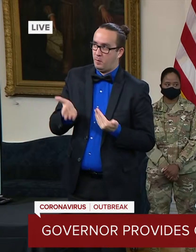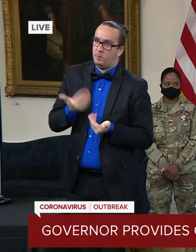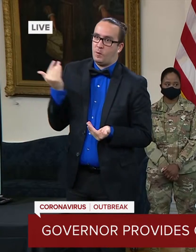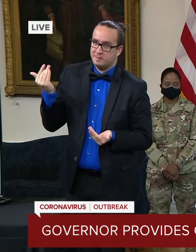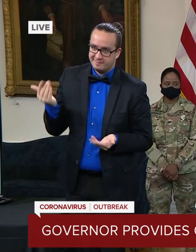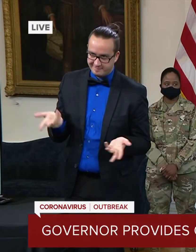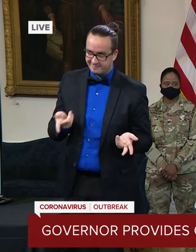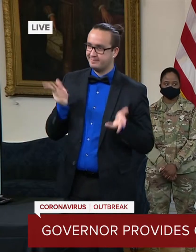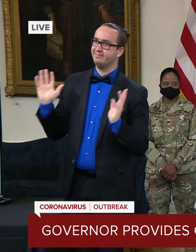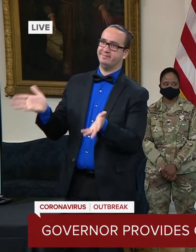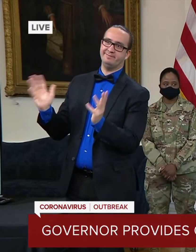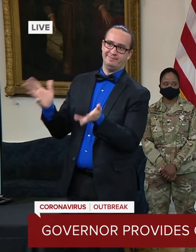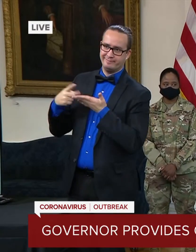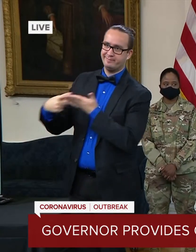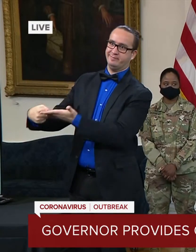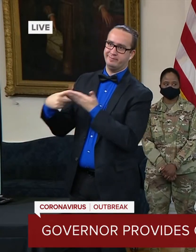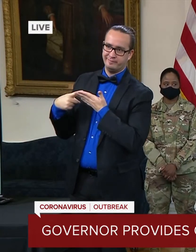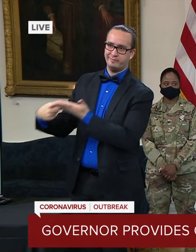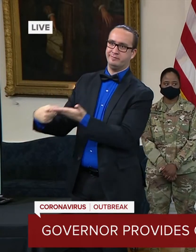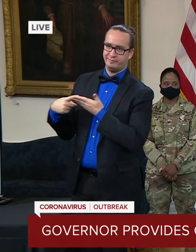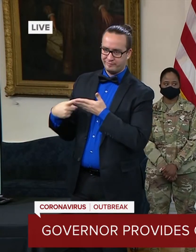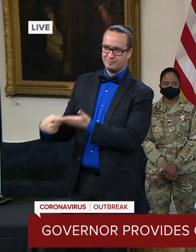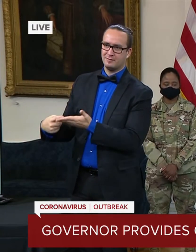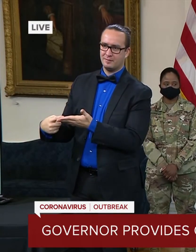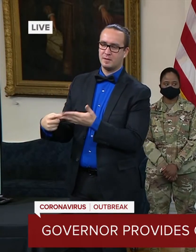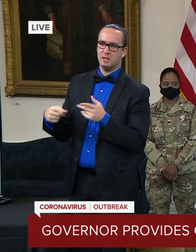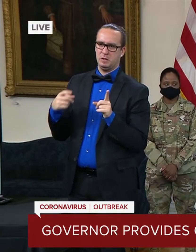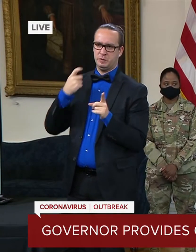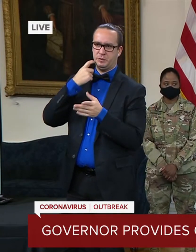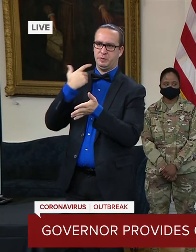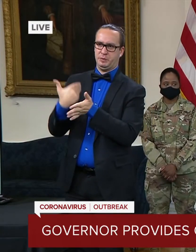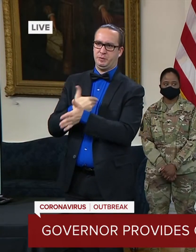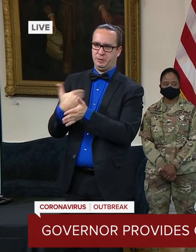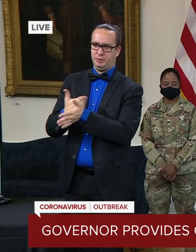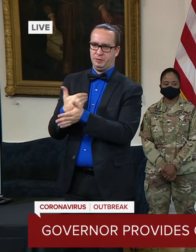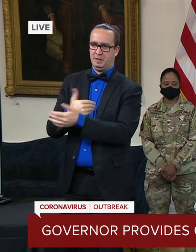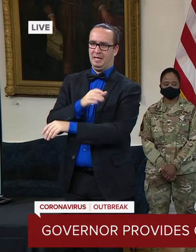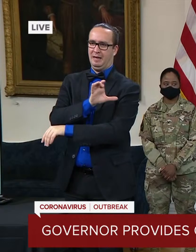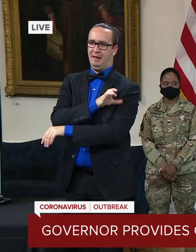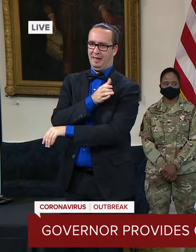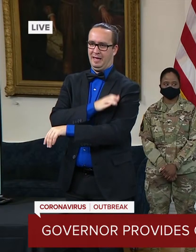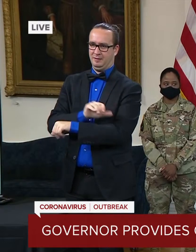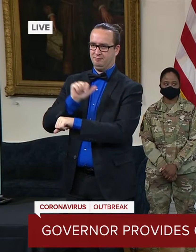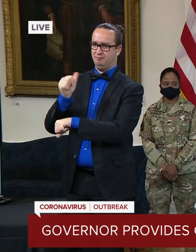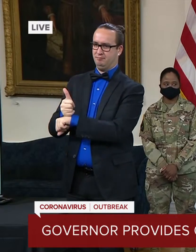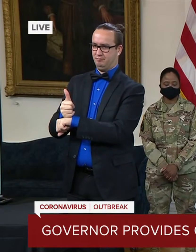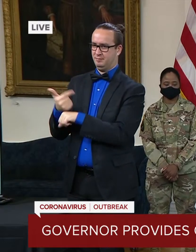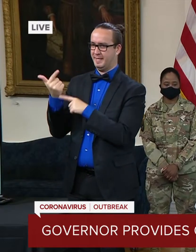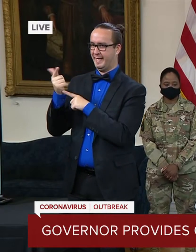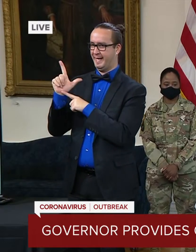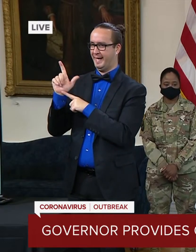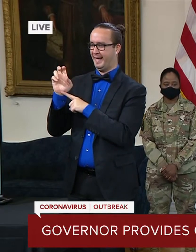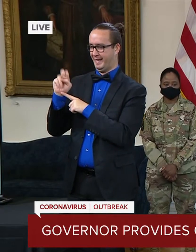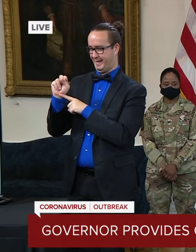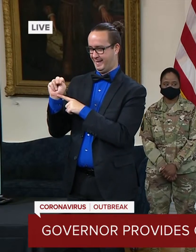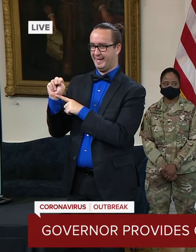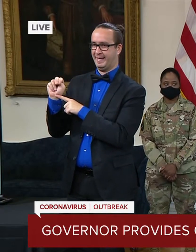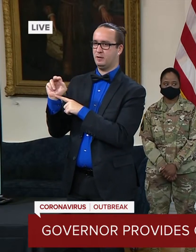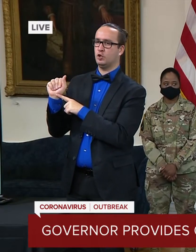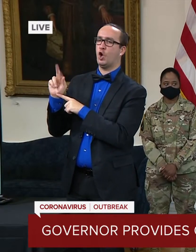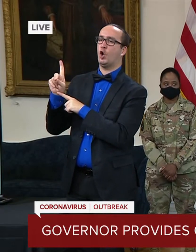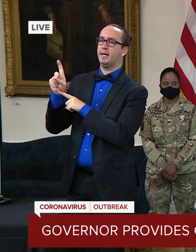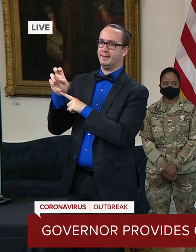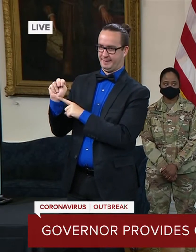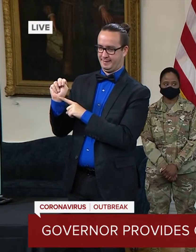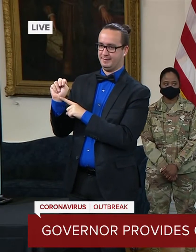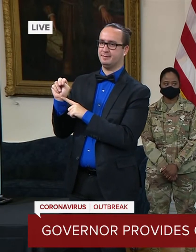new announcement about a new clinic in Glen Arden that'll do 900 per day. We are reserving a certain percentage of slots at